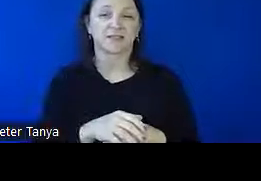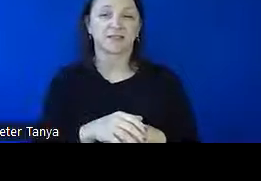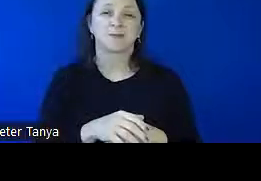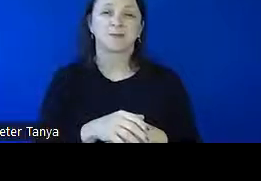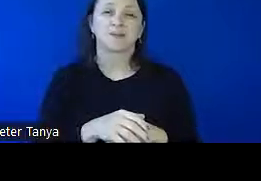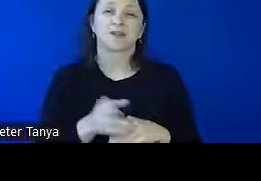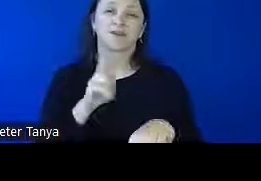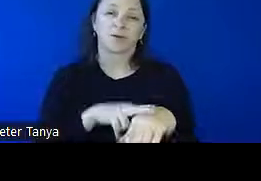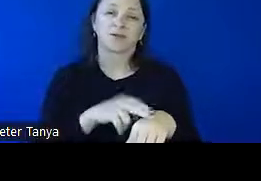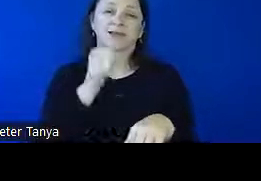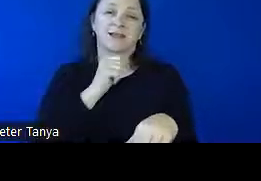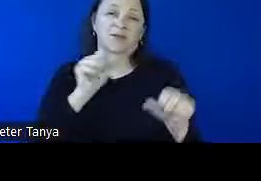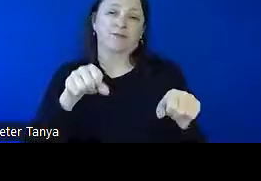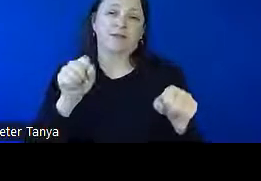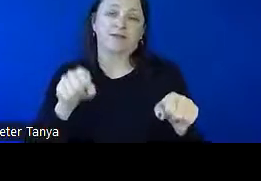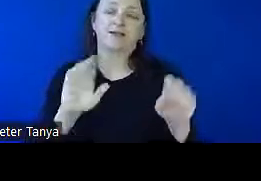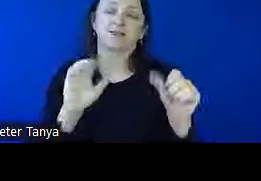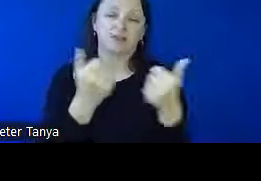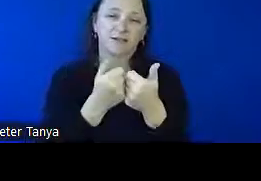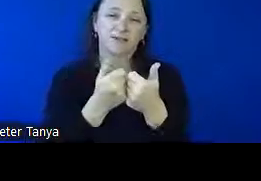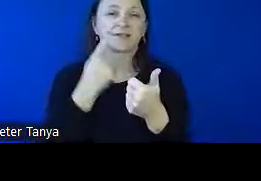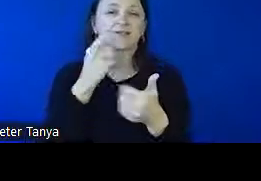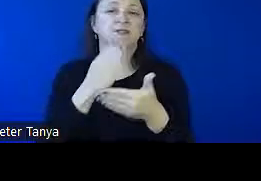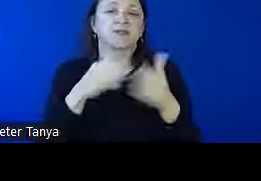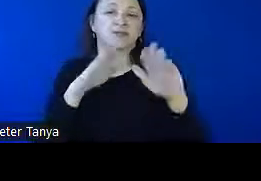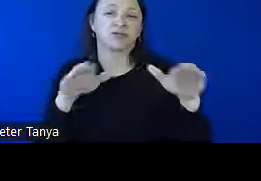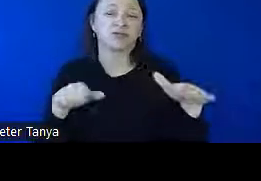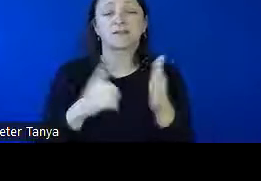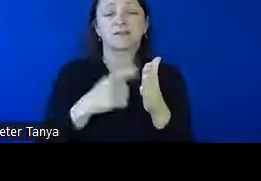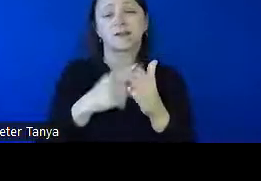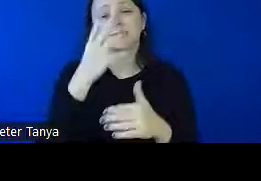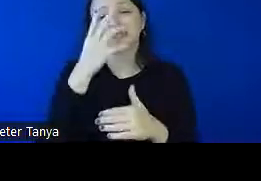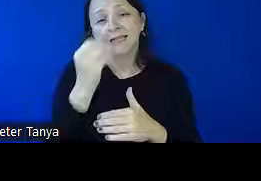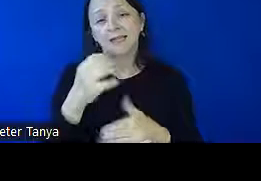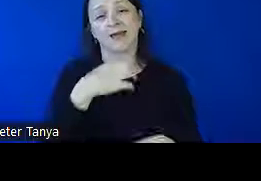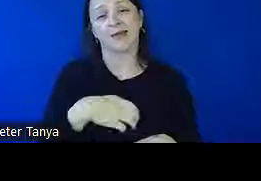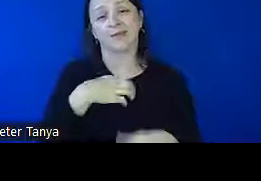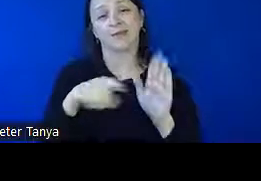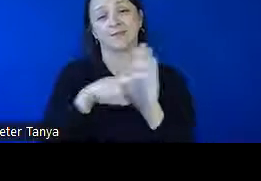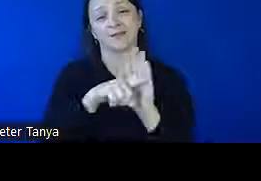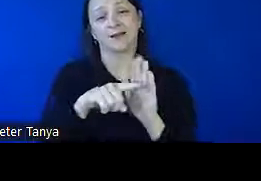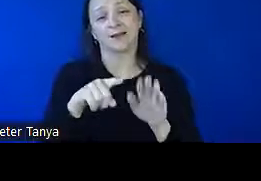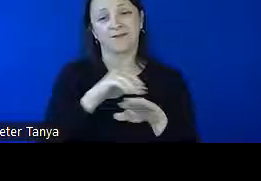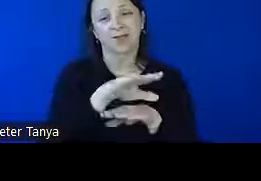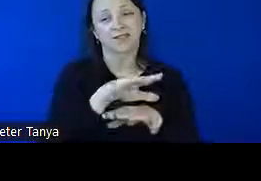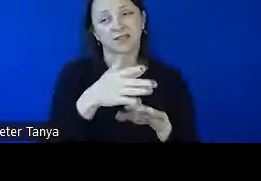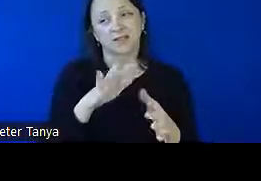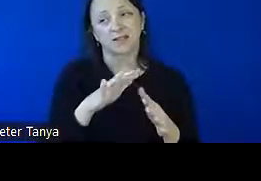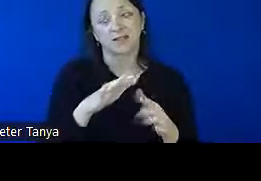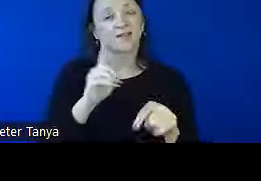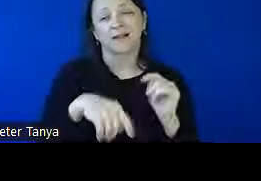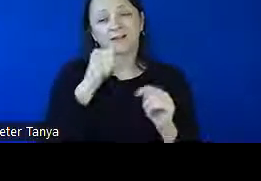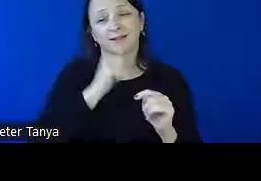challenges with tolerability for some children, and sometimes the sleep and appetite side effects are